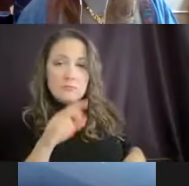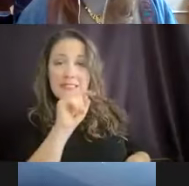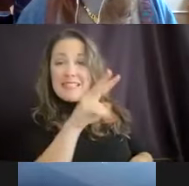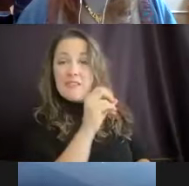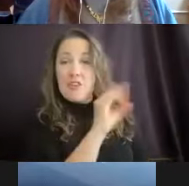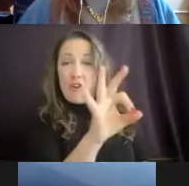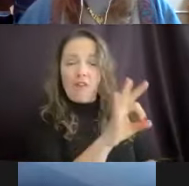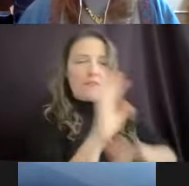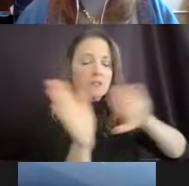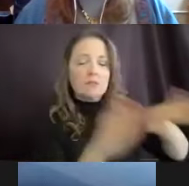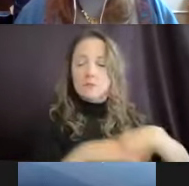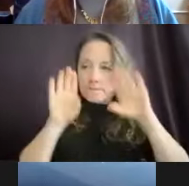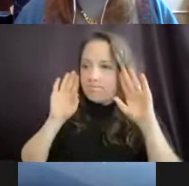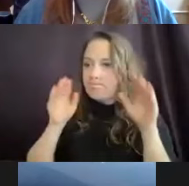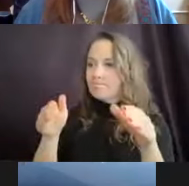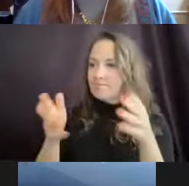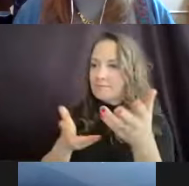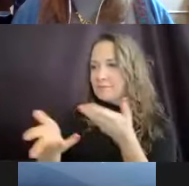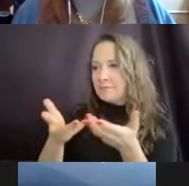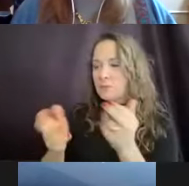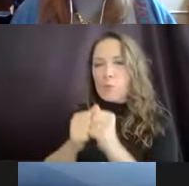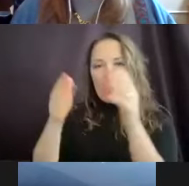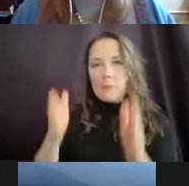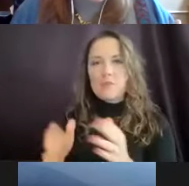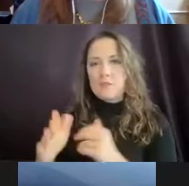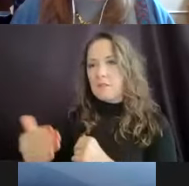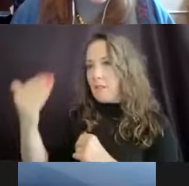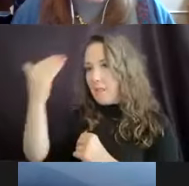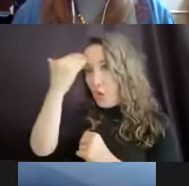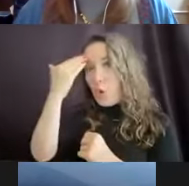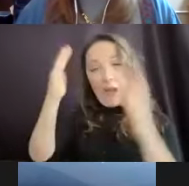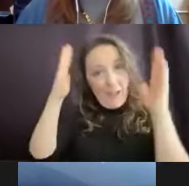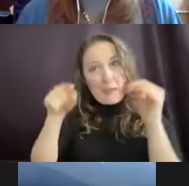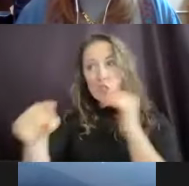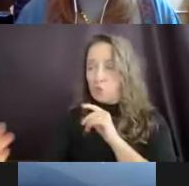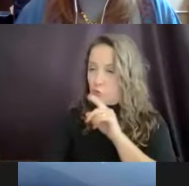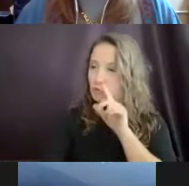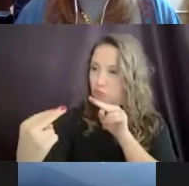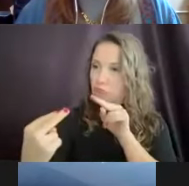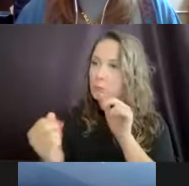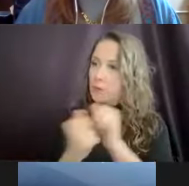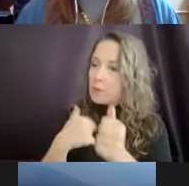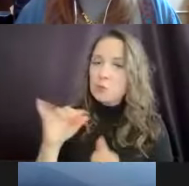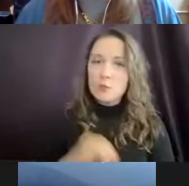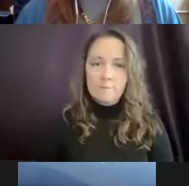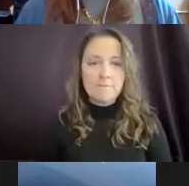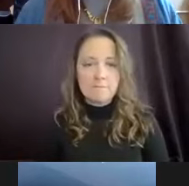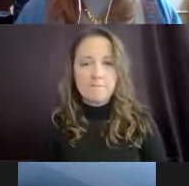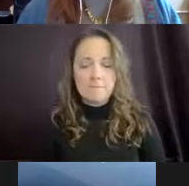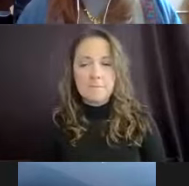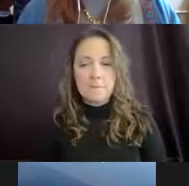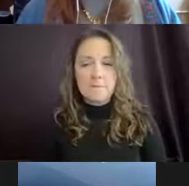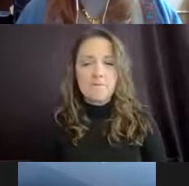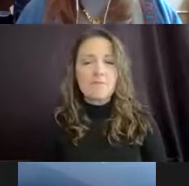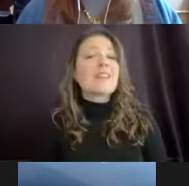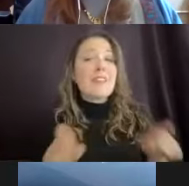full attention on the person you're with so that they know that you expect that of them as well. Um, and also be kind